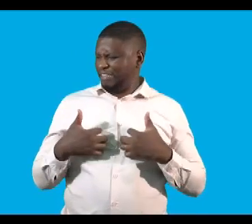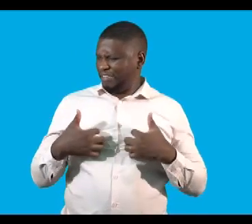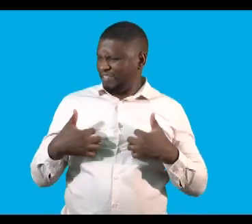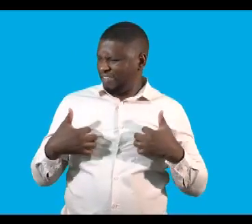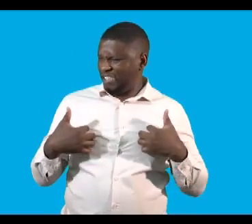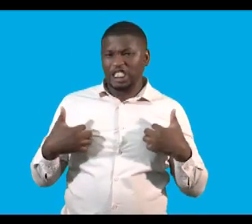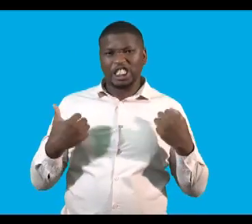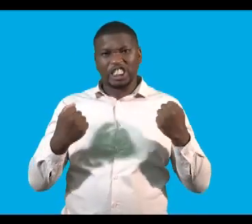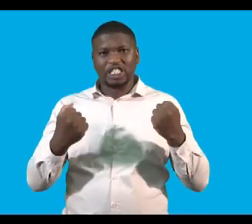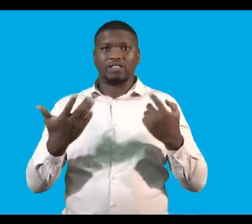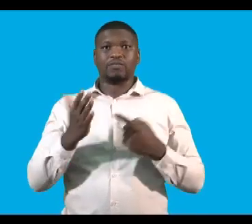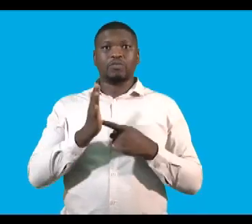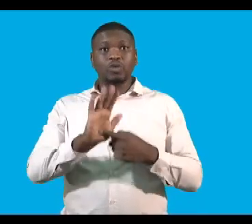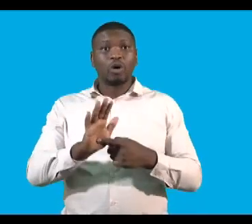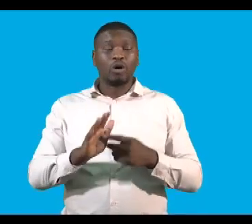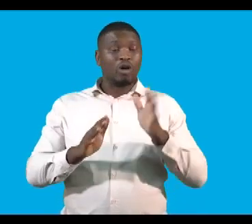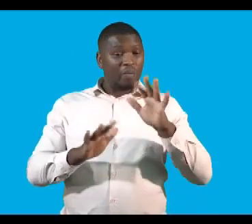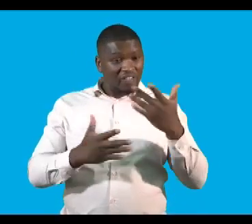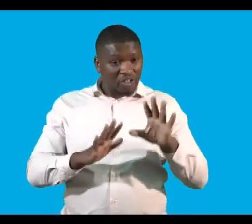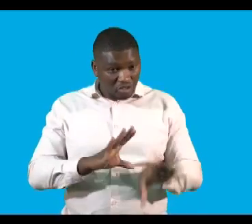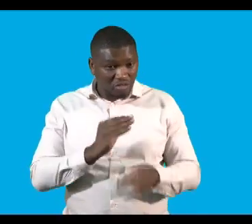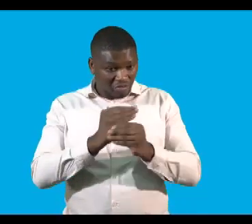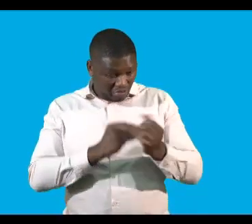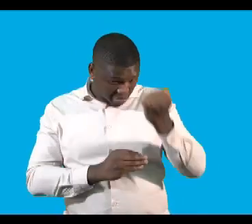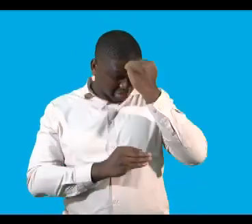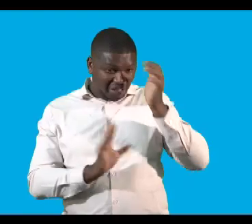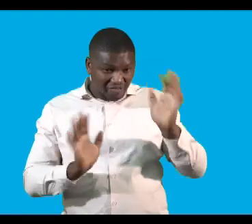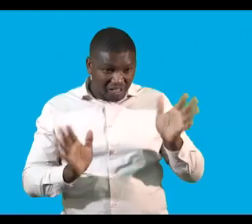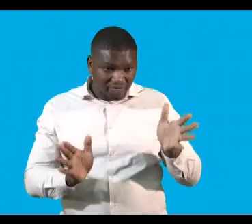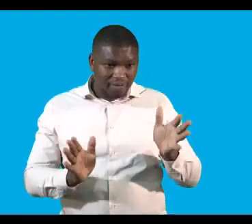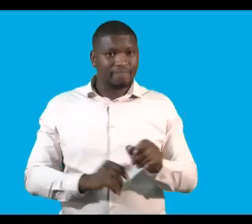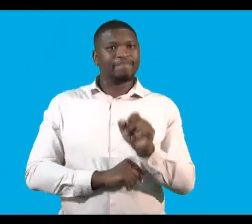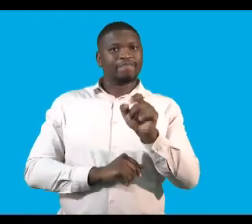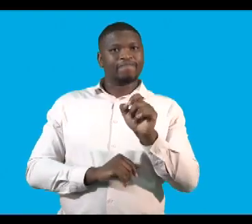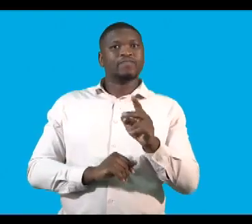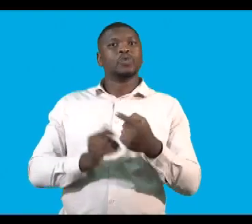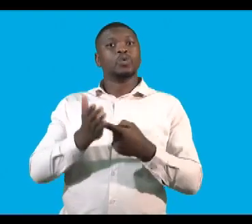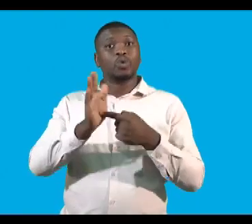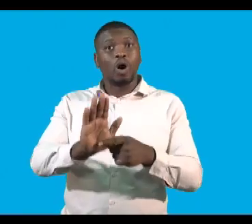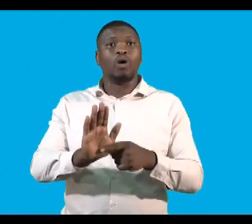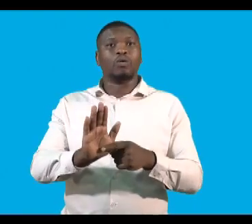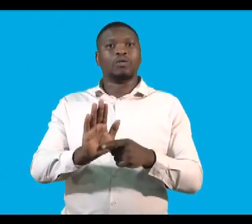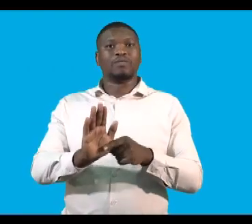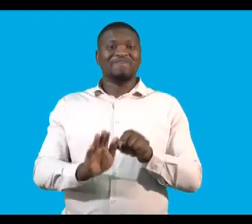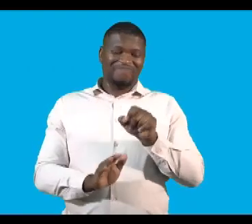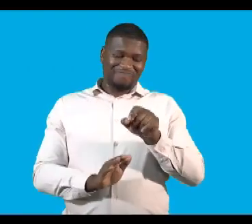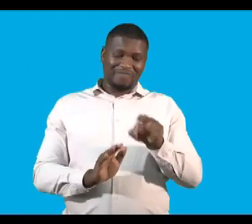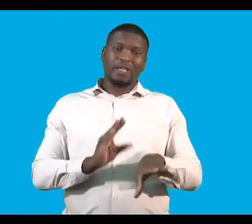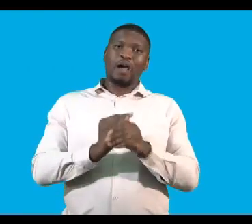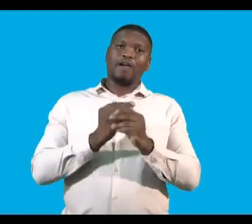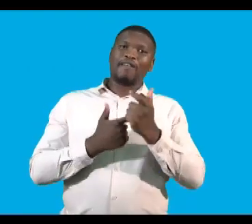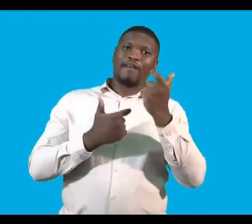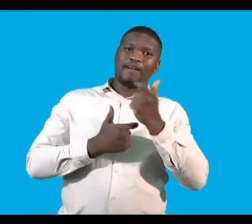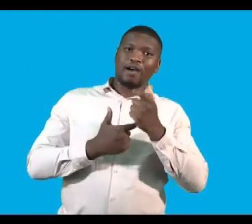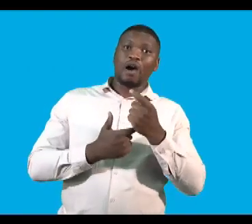for emphasis. Did I mention stupid? This further highlights the comedic contrast